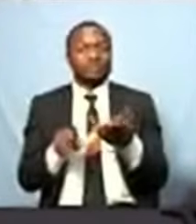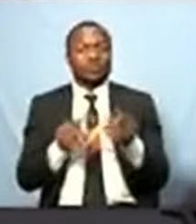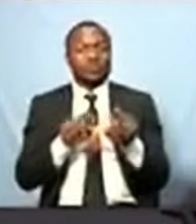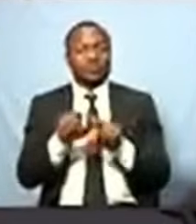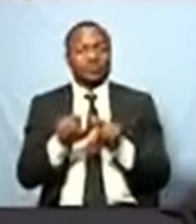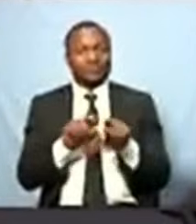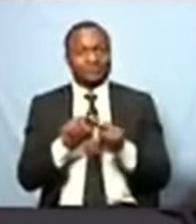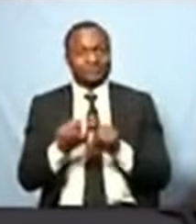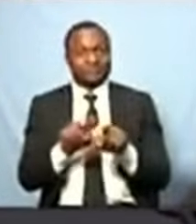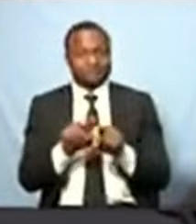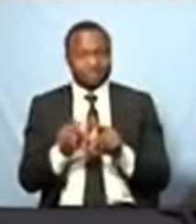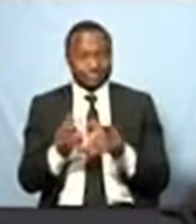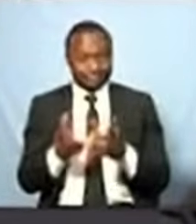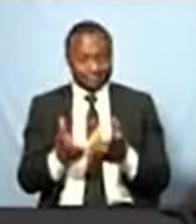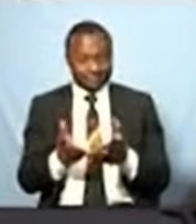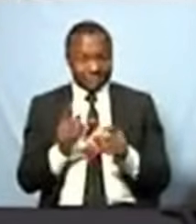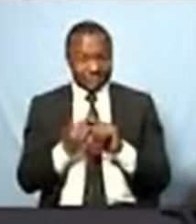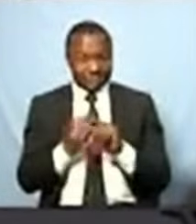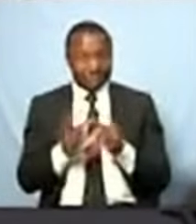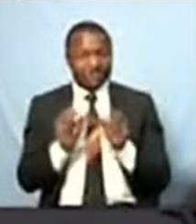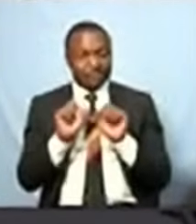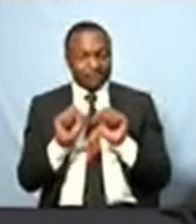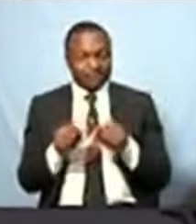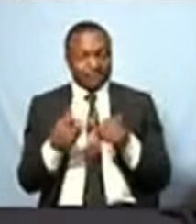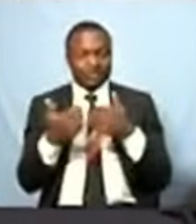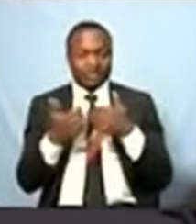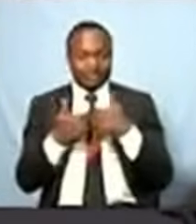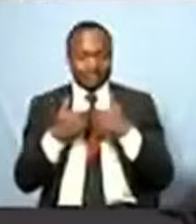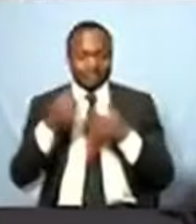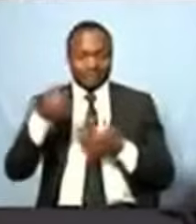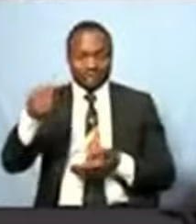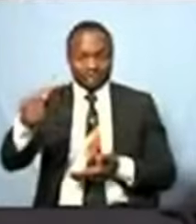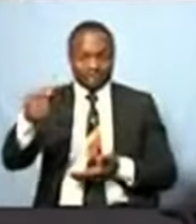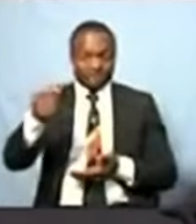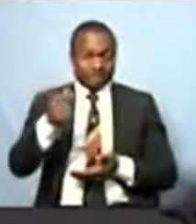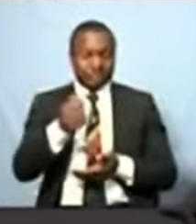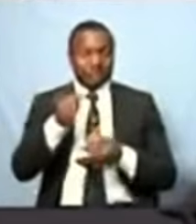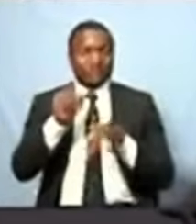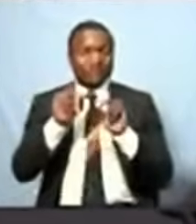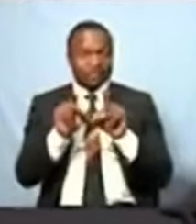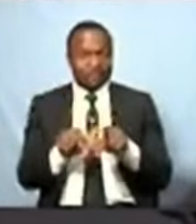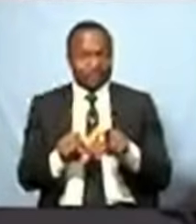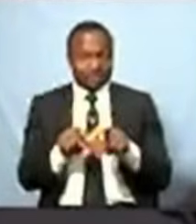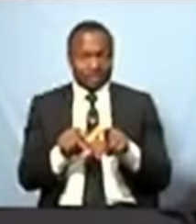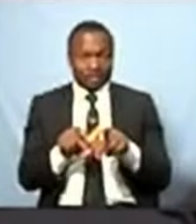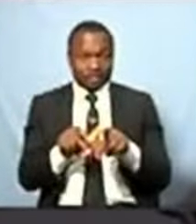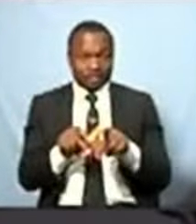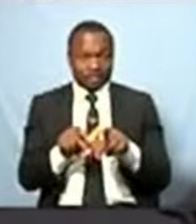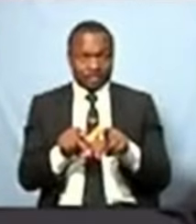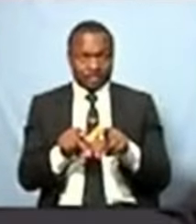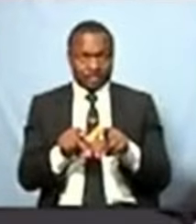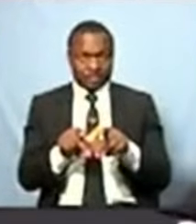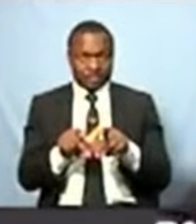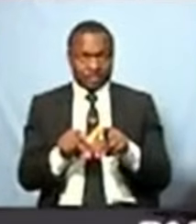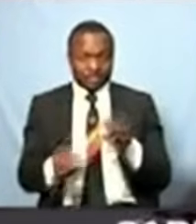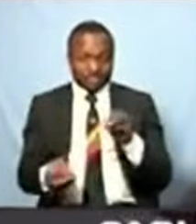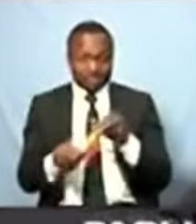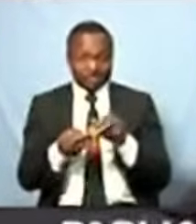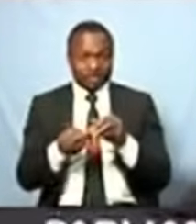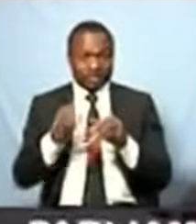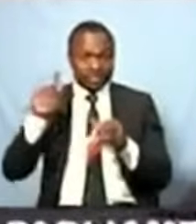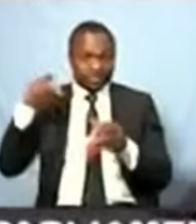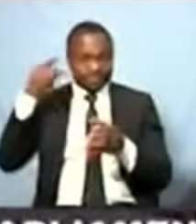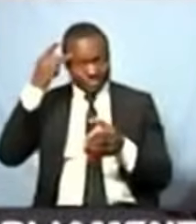race. But also we can have a nominated candidate who belongs to a political party. And